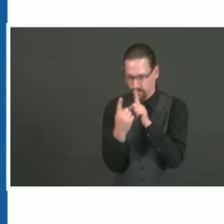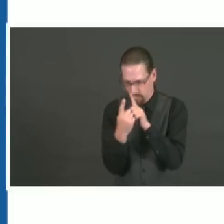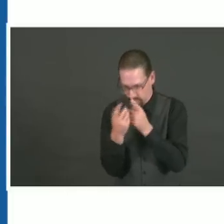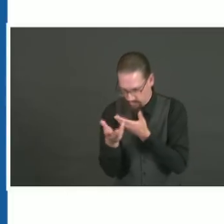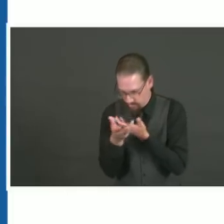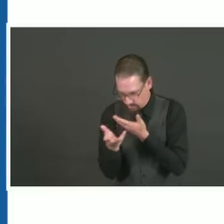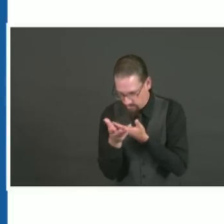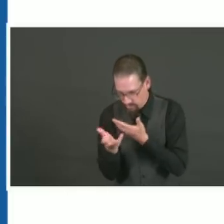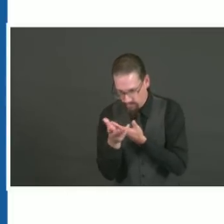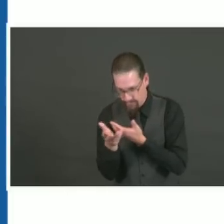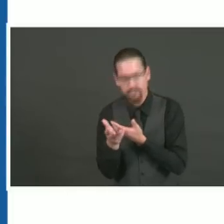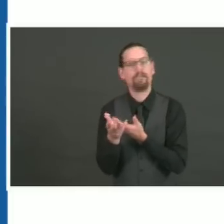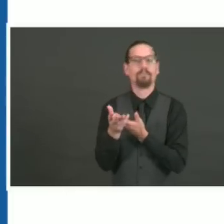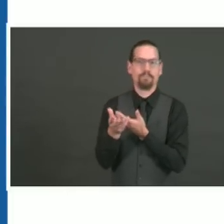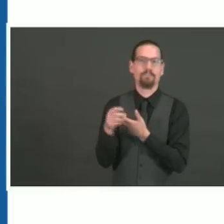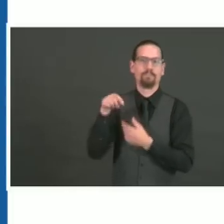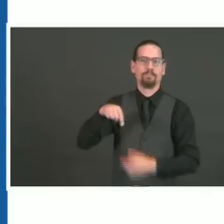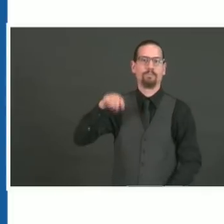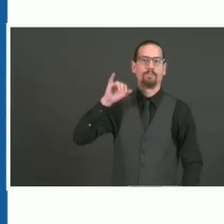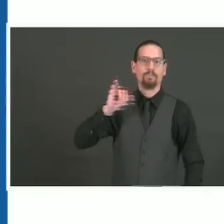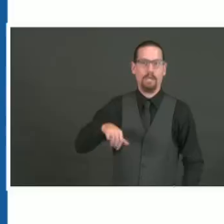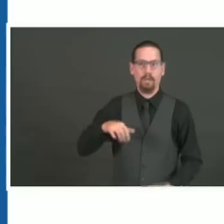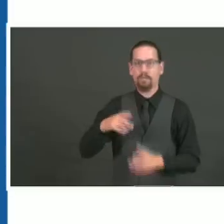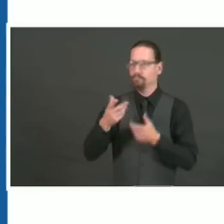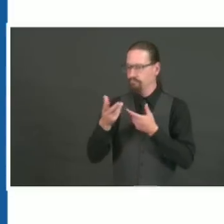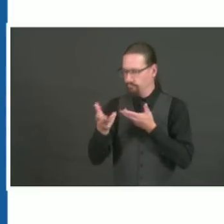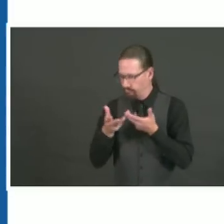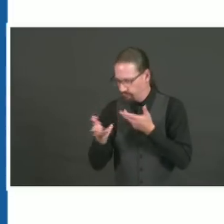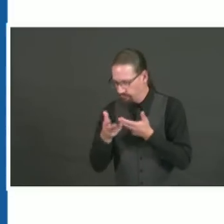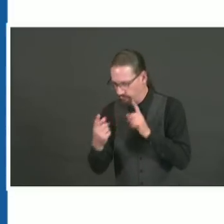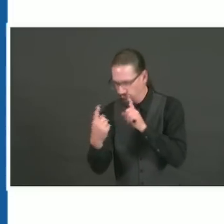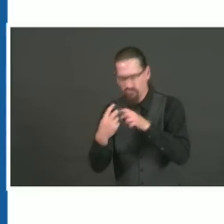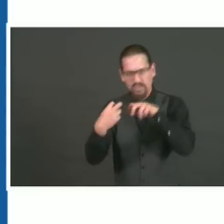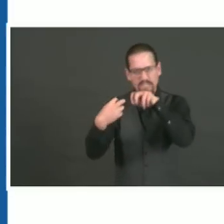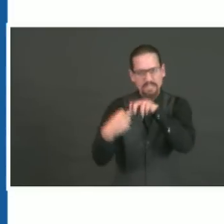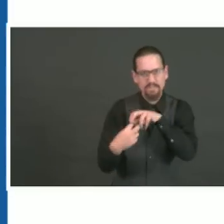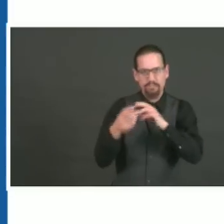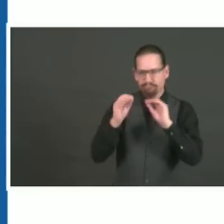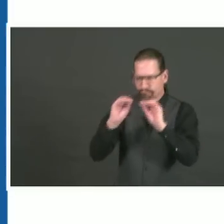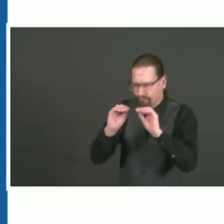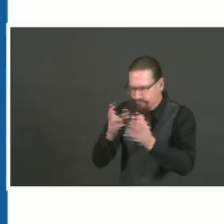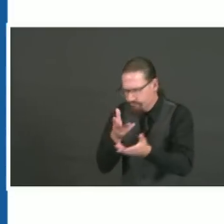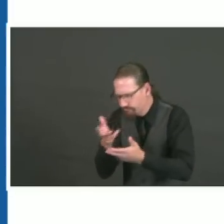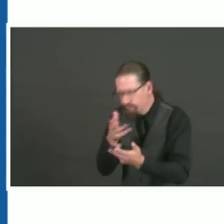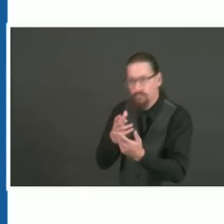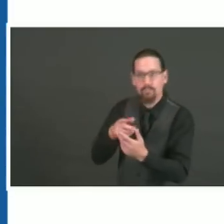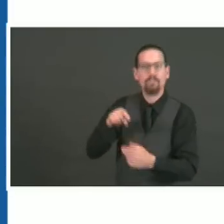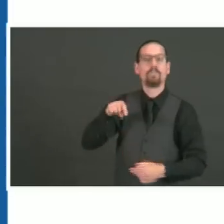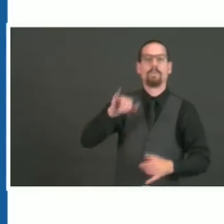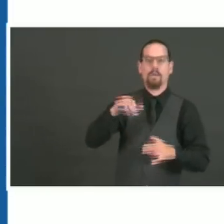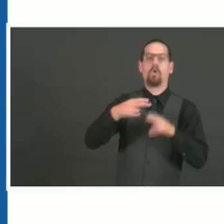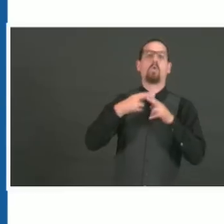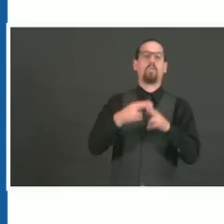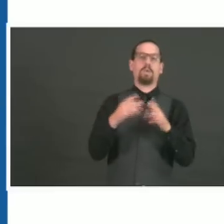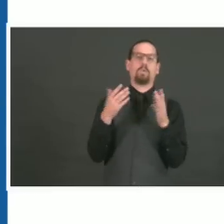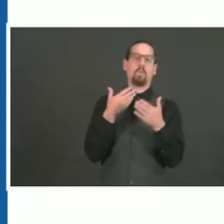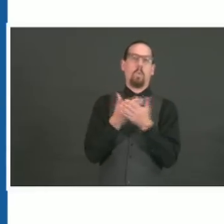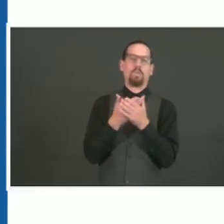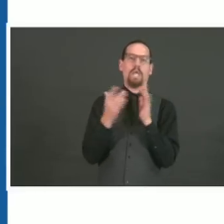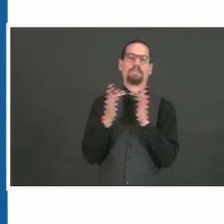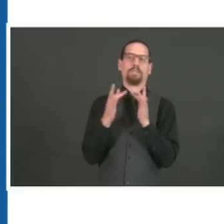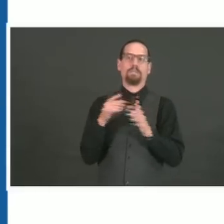or you're bunched up together for more than 15 minutes, that's a close contact, and you would have to be